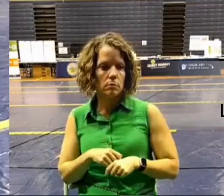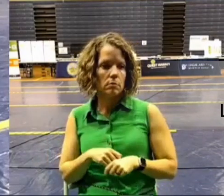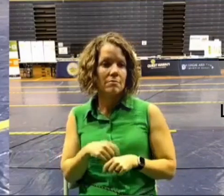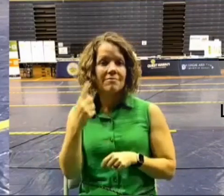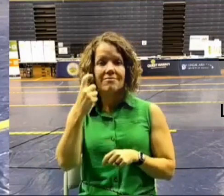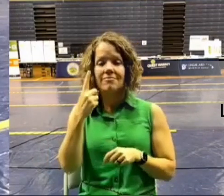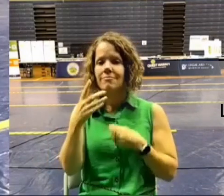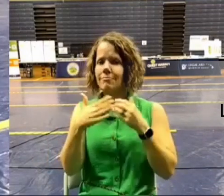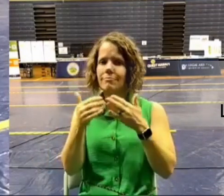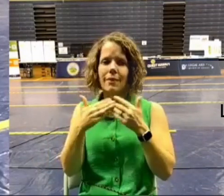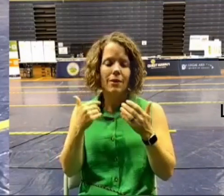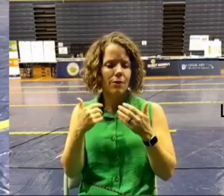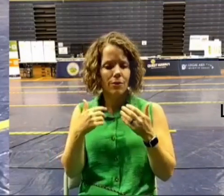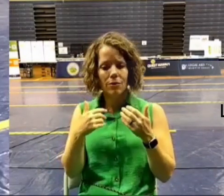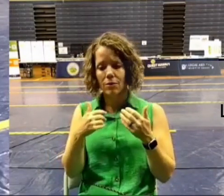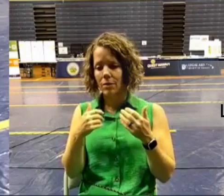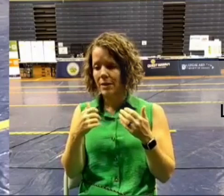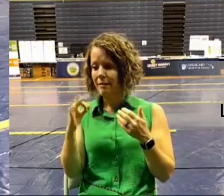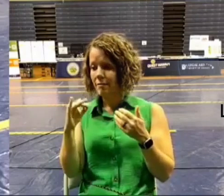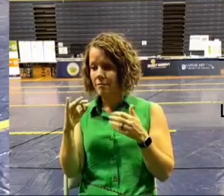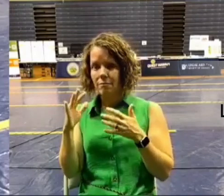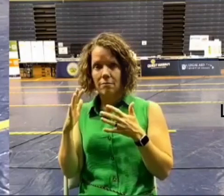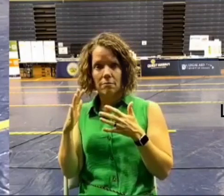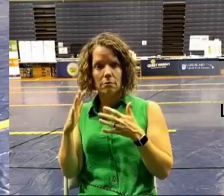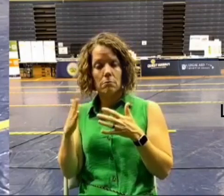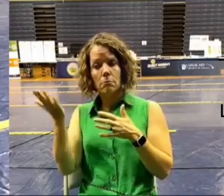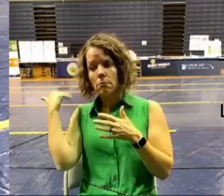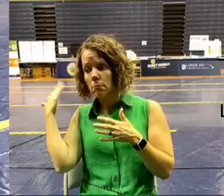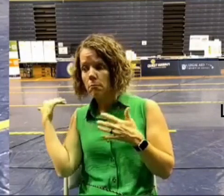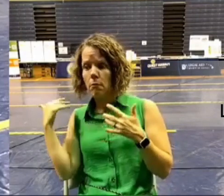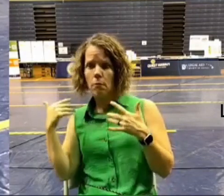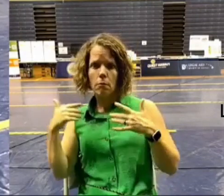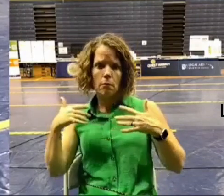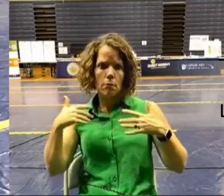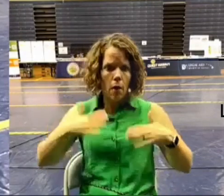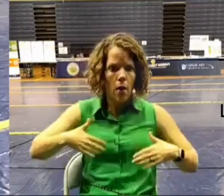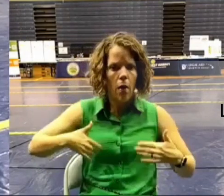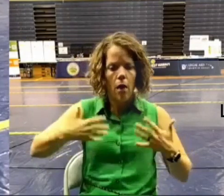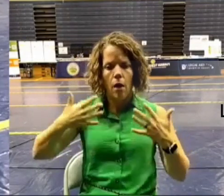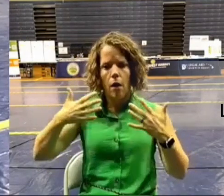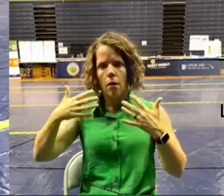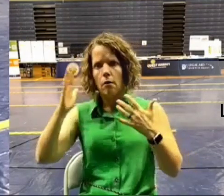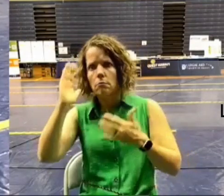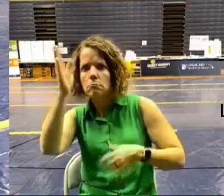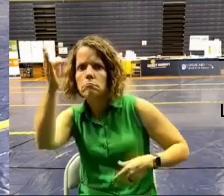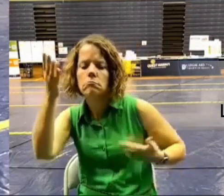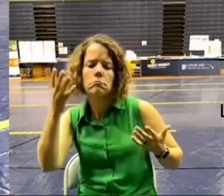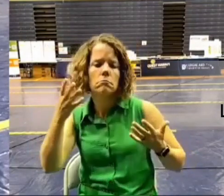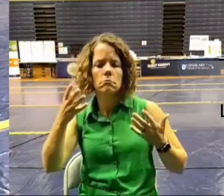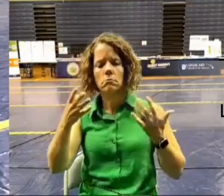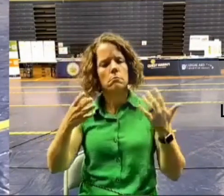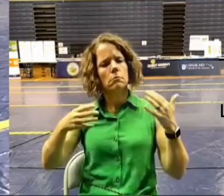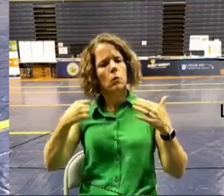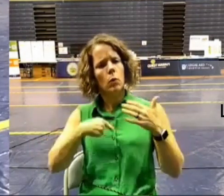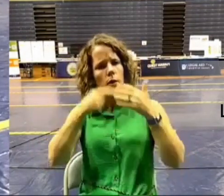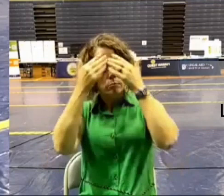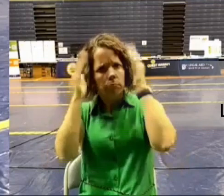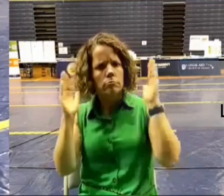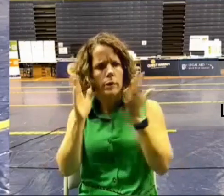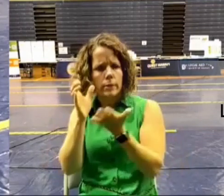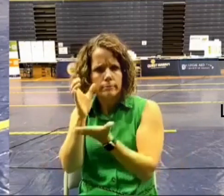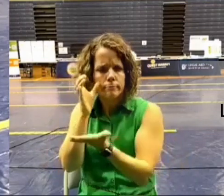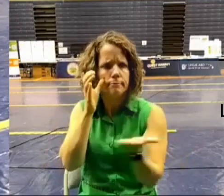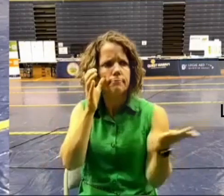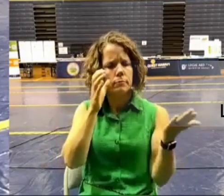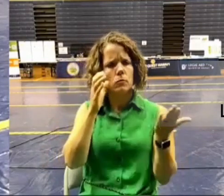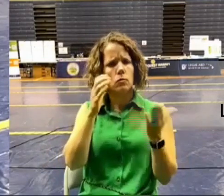timing is, whether it was early, late, or otherwise, we listened. And we weren't going to do that final site until that was discussed